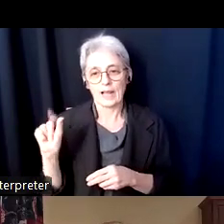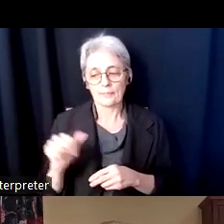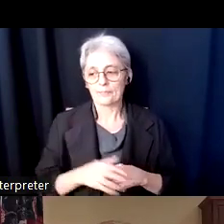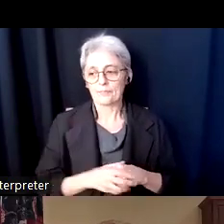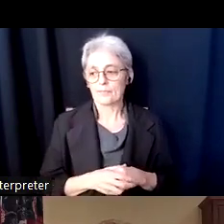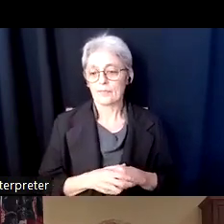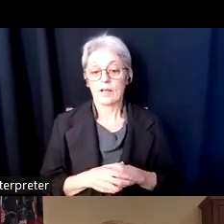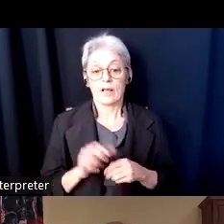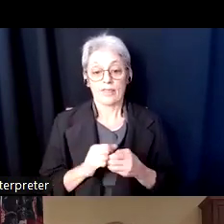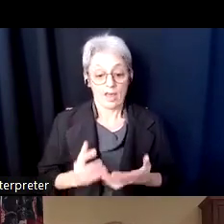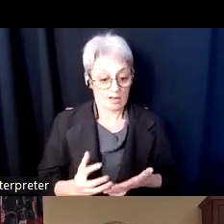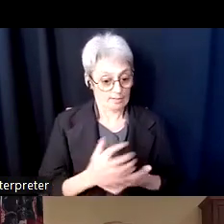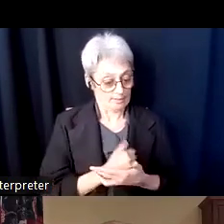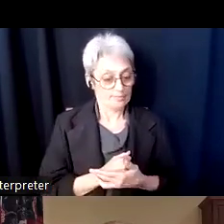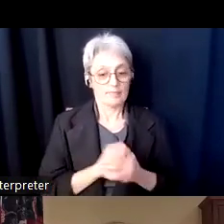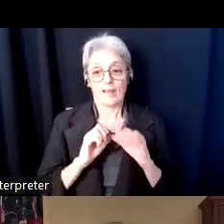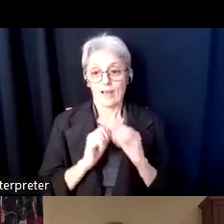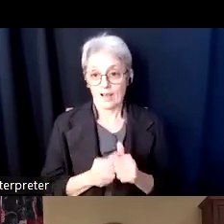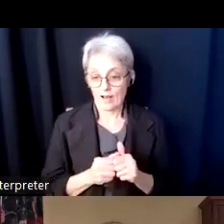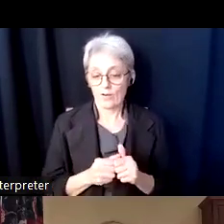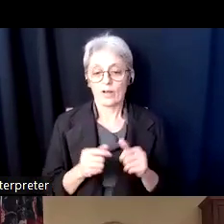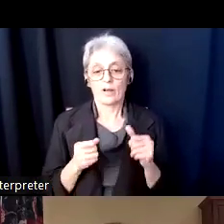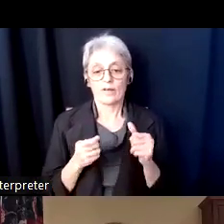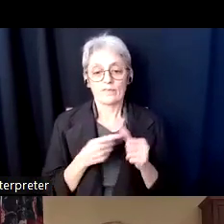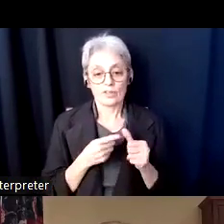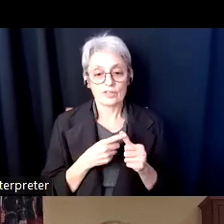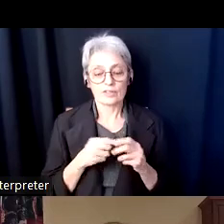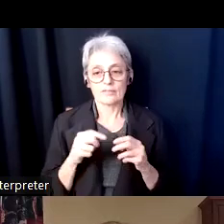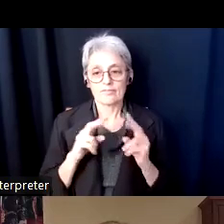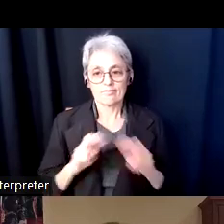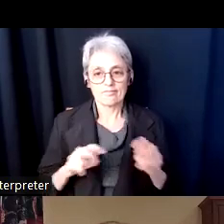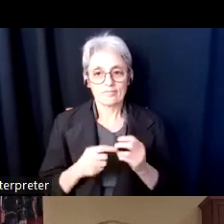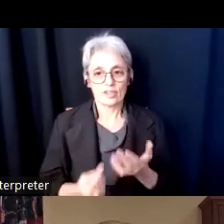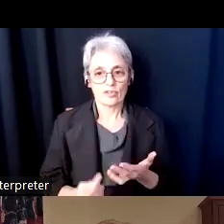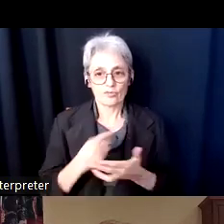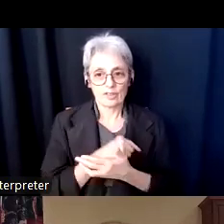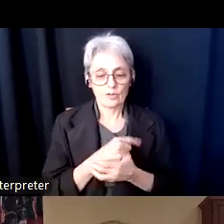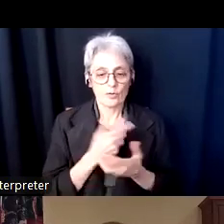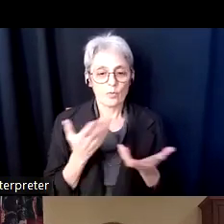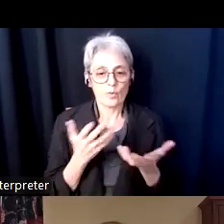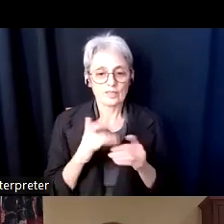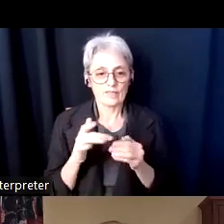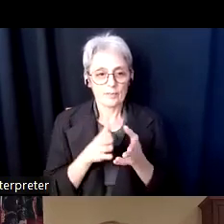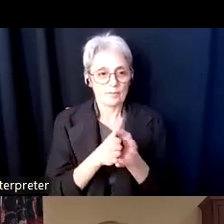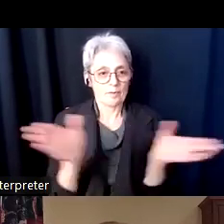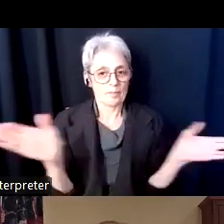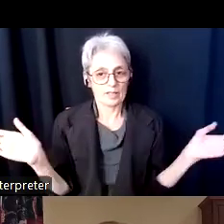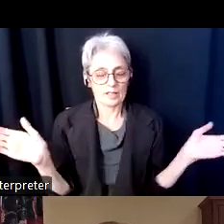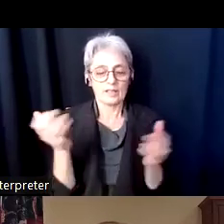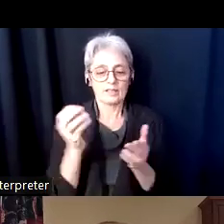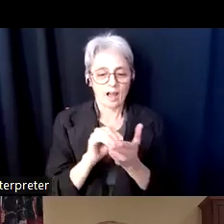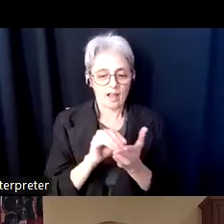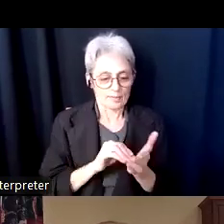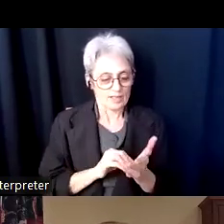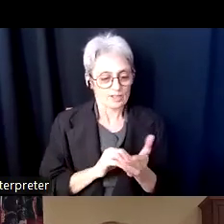data through initially a very in-depth review of publicly available documentation about publicly